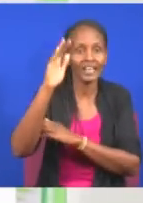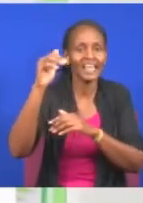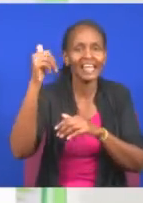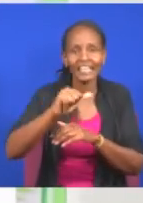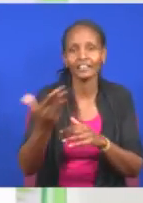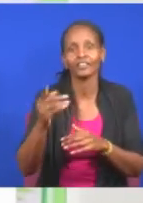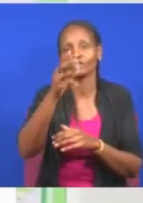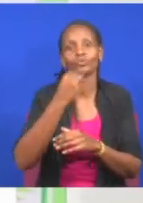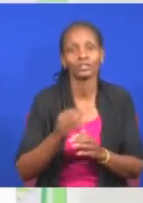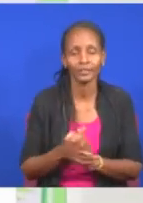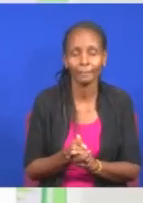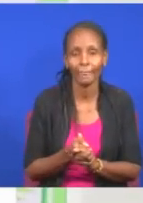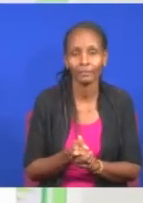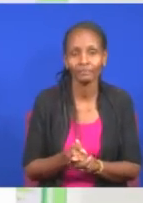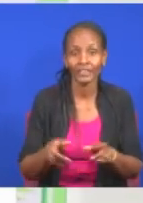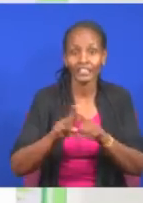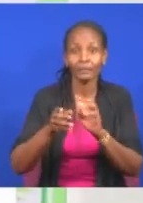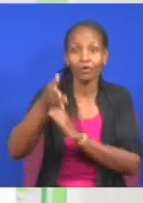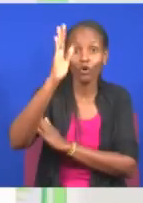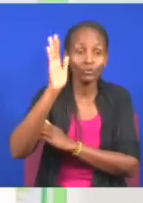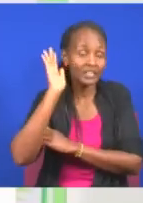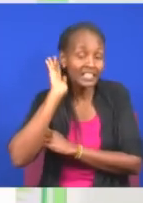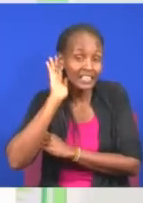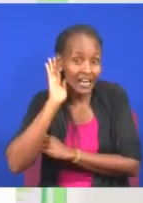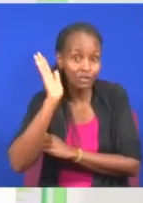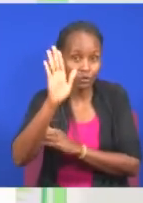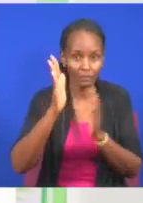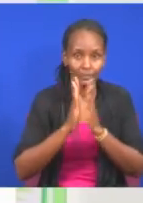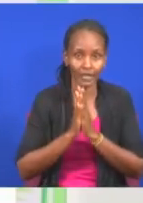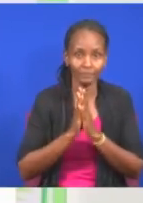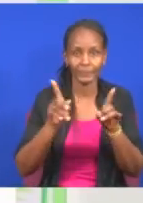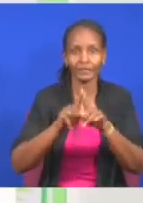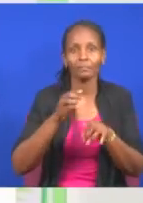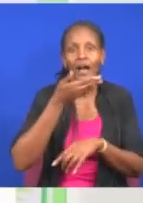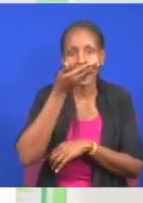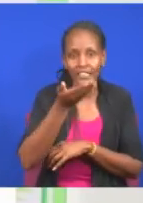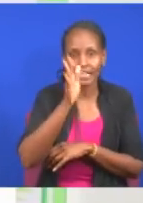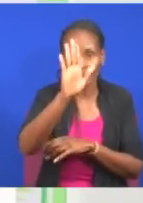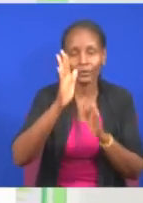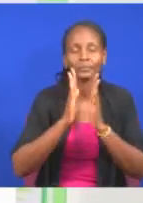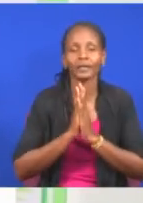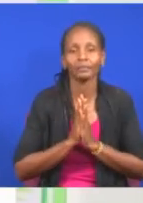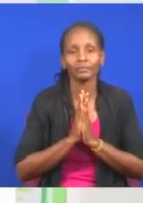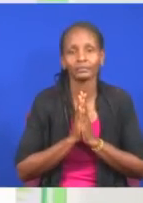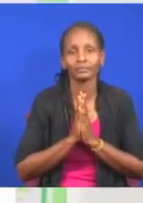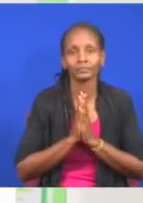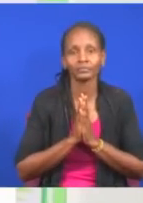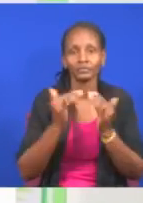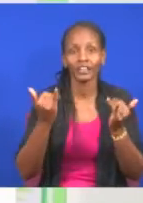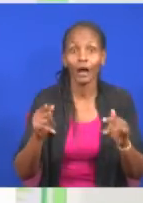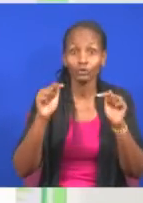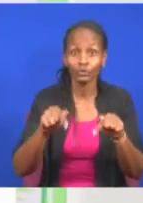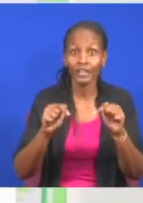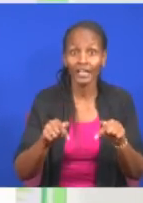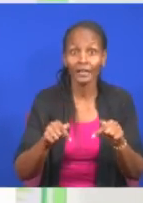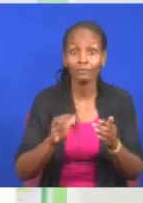that you want. And God will hear your prayers and He will answer your prayers. Now today we are